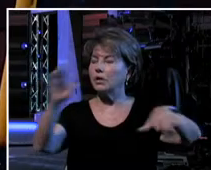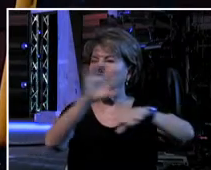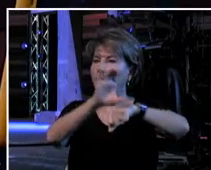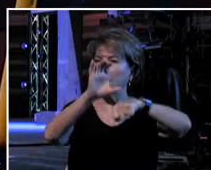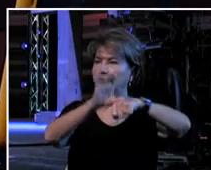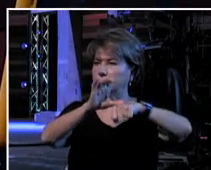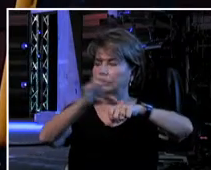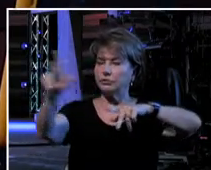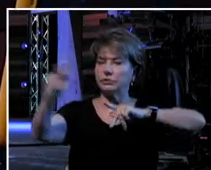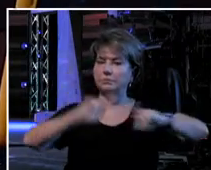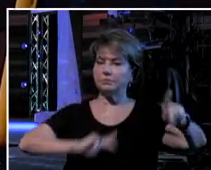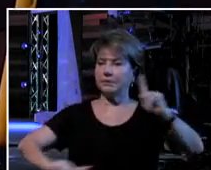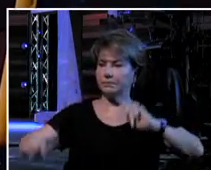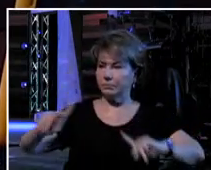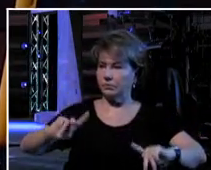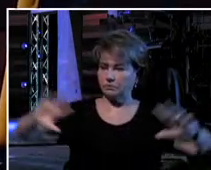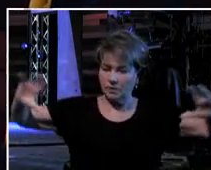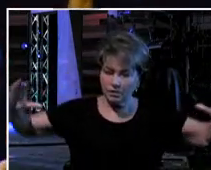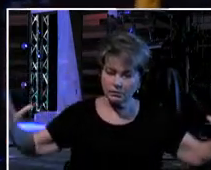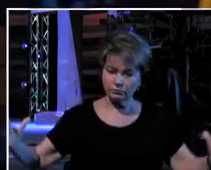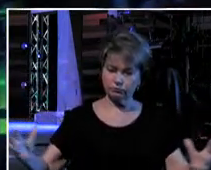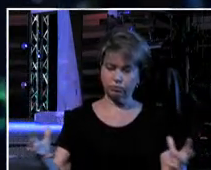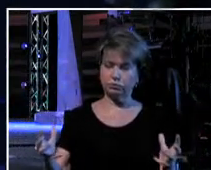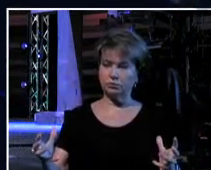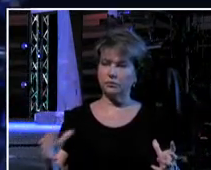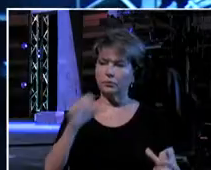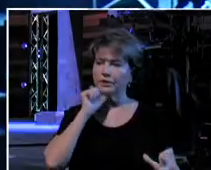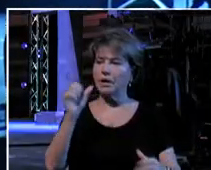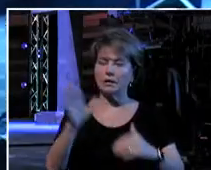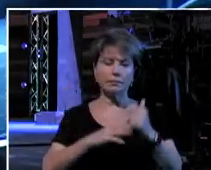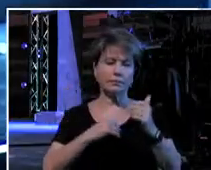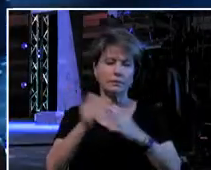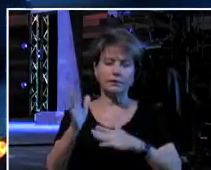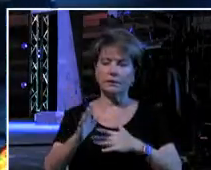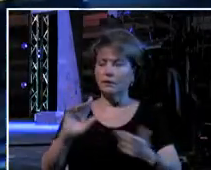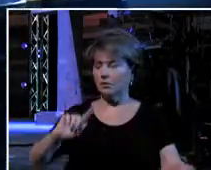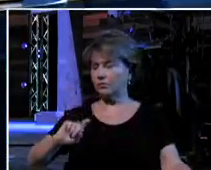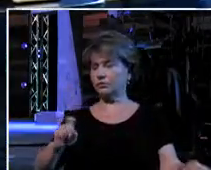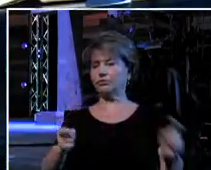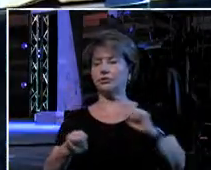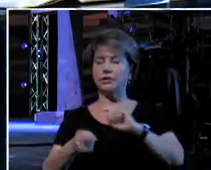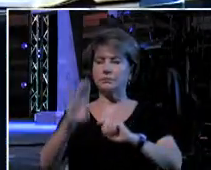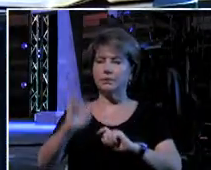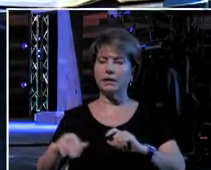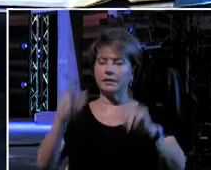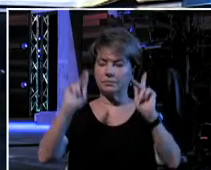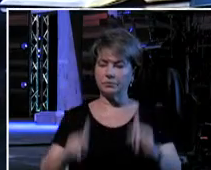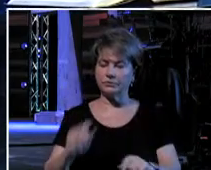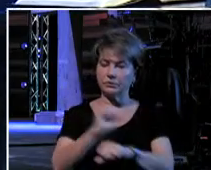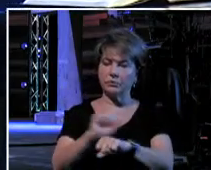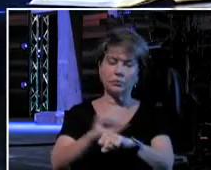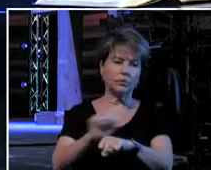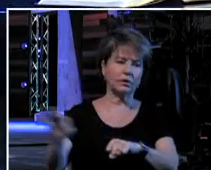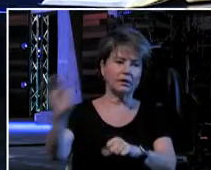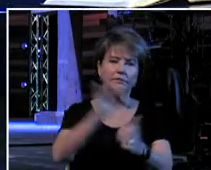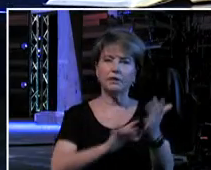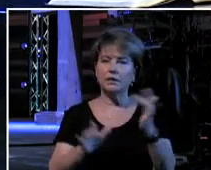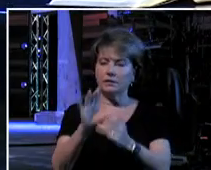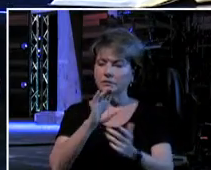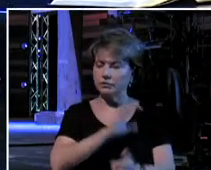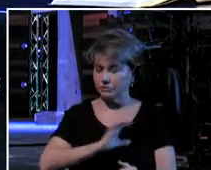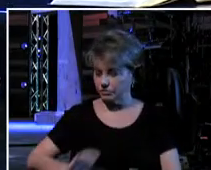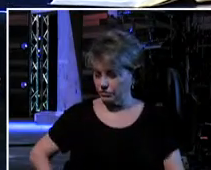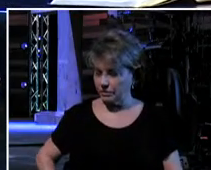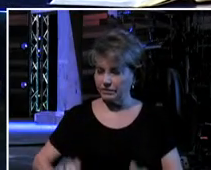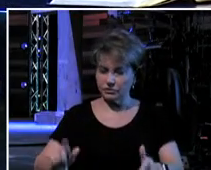the church is people, priceless, eternal people who've been changed by the person and the work of Jesus Christ and go out and live